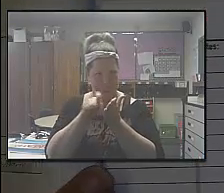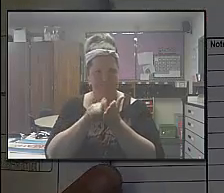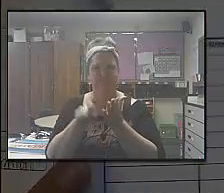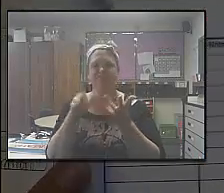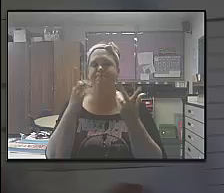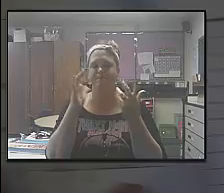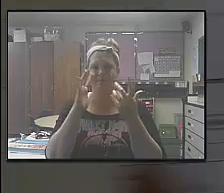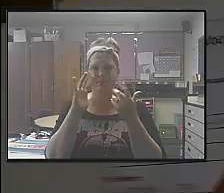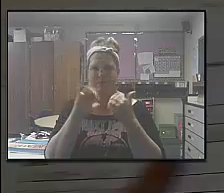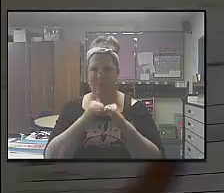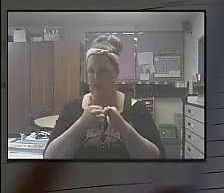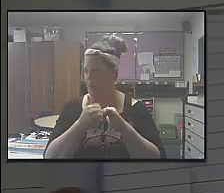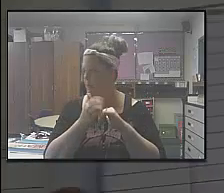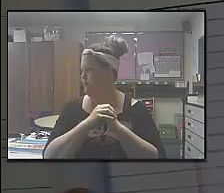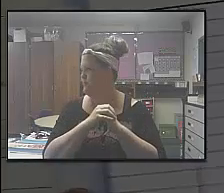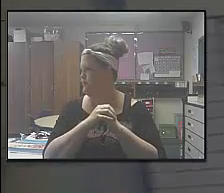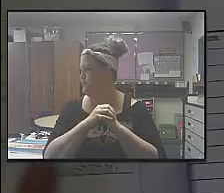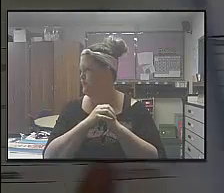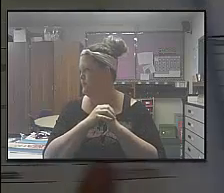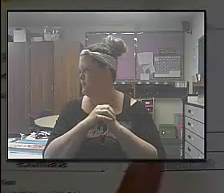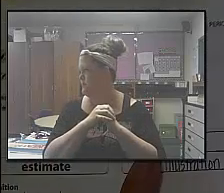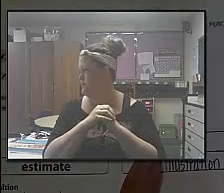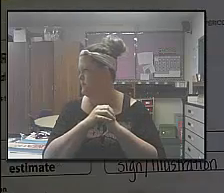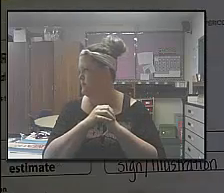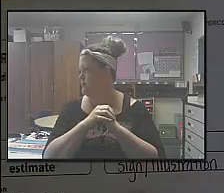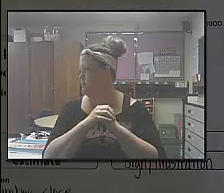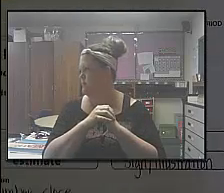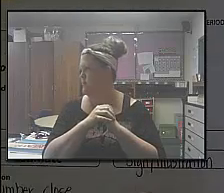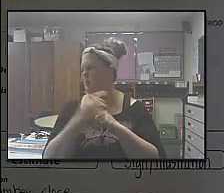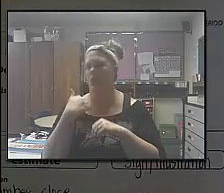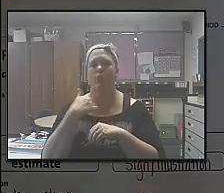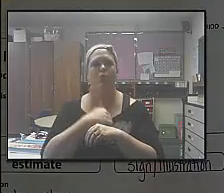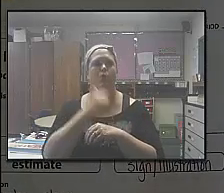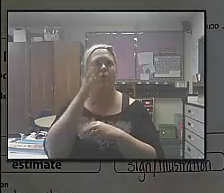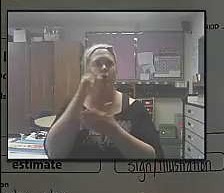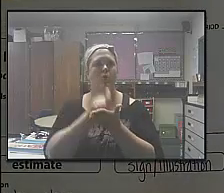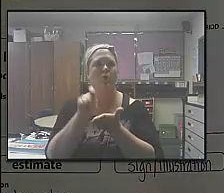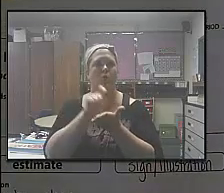notebook, isn't that we're going to write a little poem.